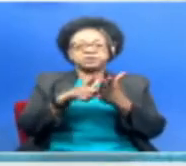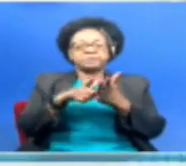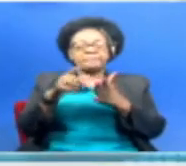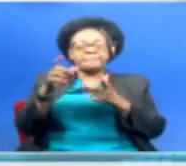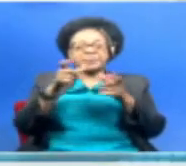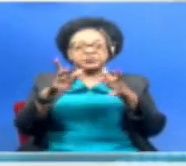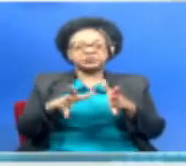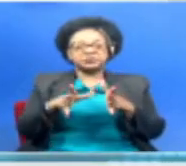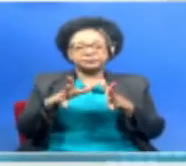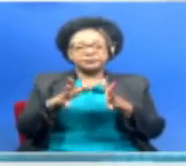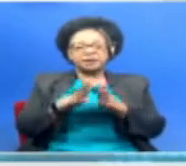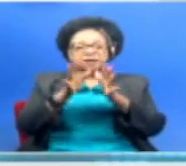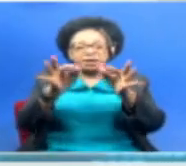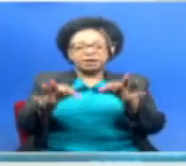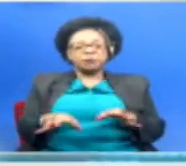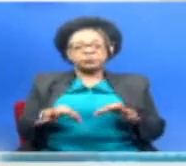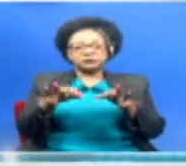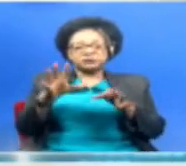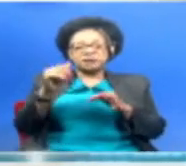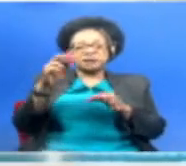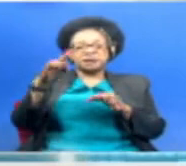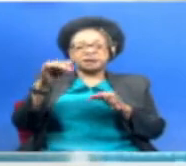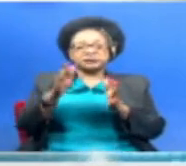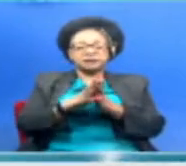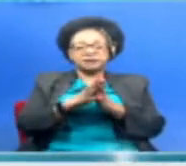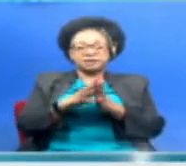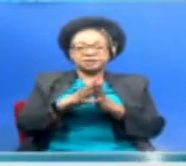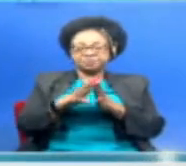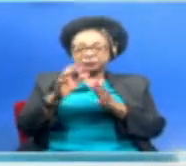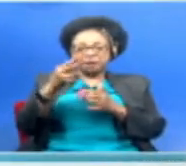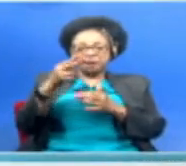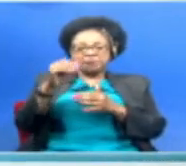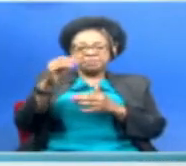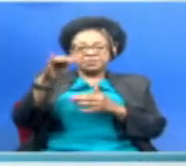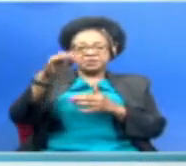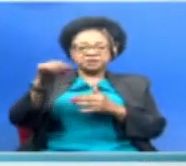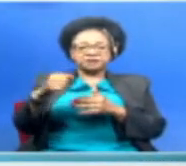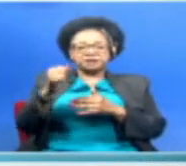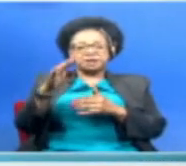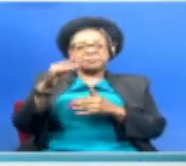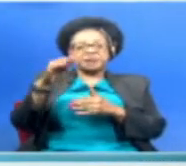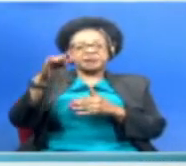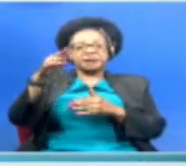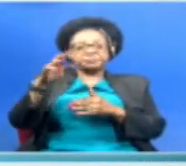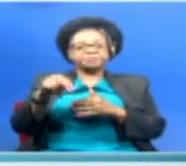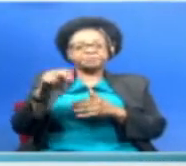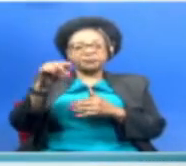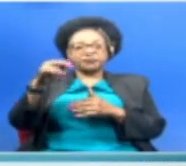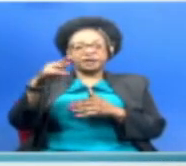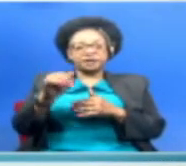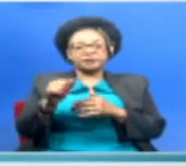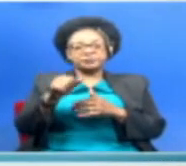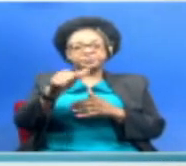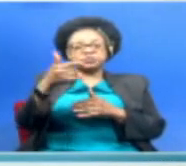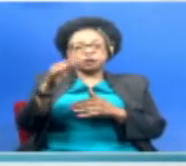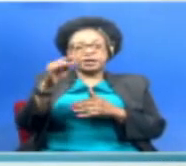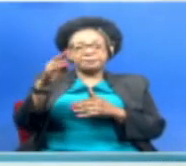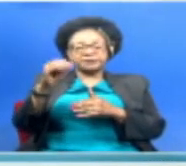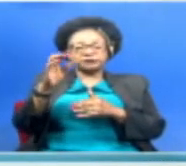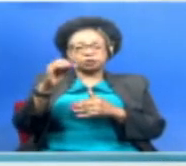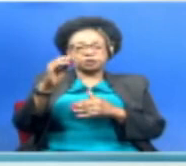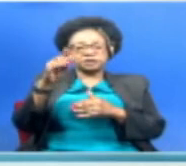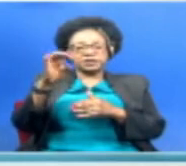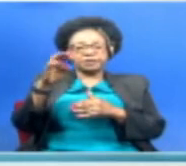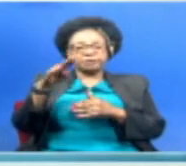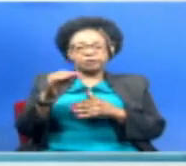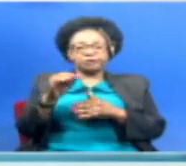the accountant Karen Langat, and system analyst Hamisi Zaunga and Miriam Tenya. Others are a teller identified as Nicodemus Osiemo,